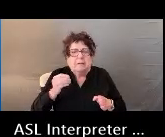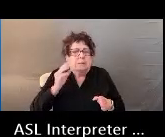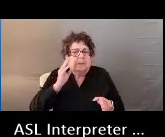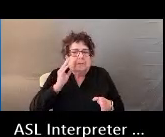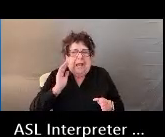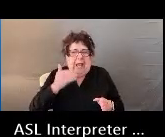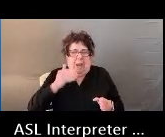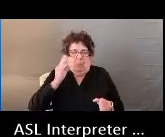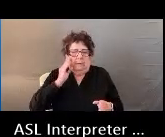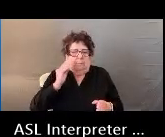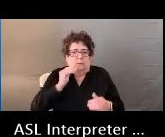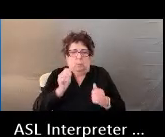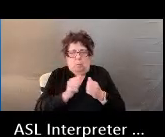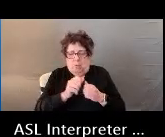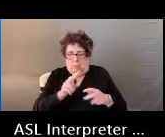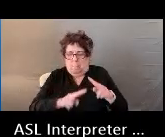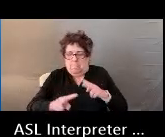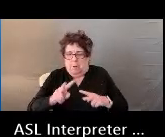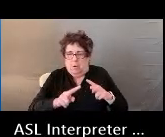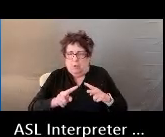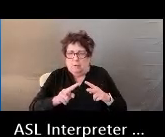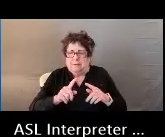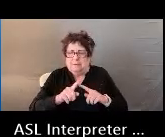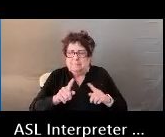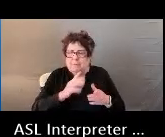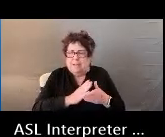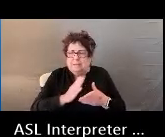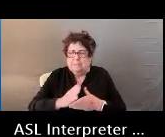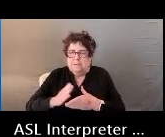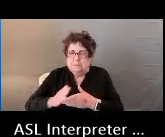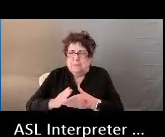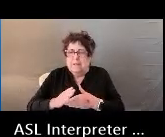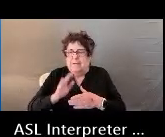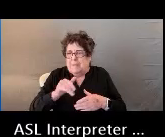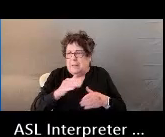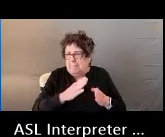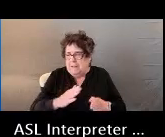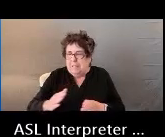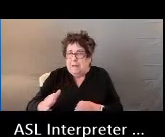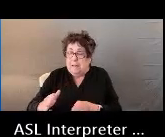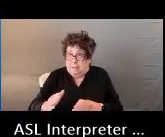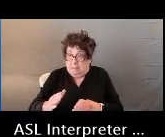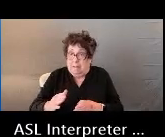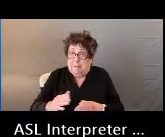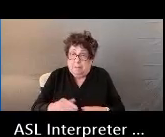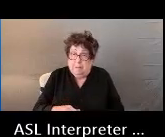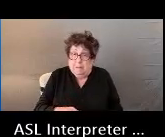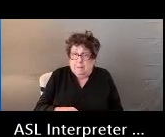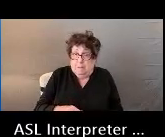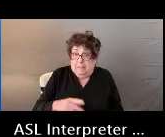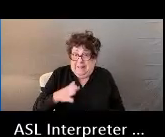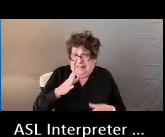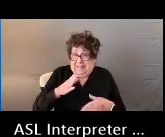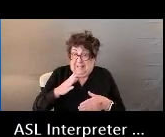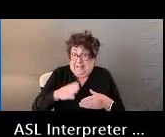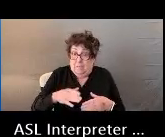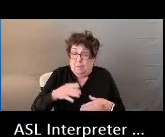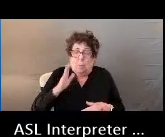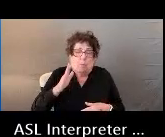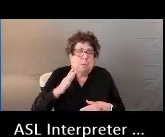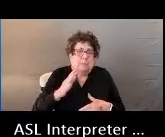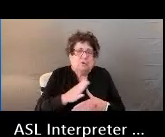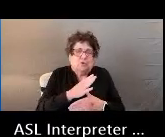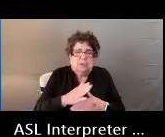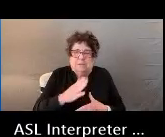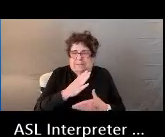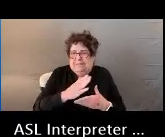the plan. At the end of the presentation, we will be sharing some practical resources that you can use to implement when